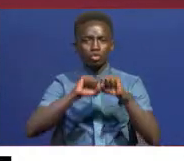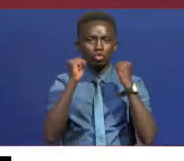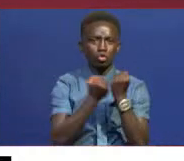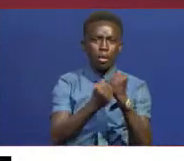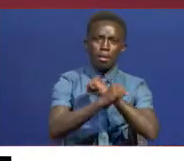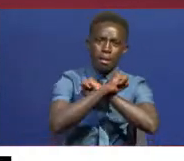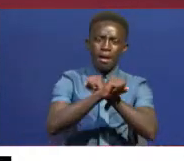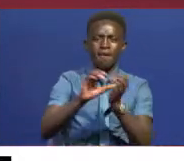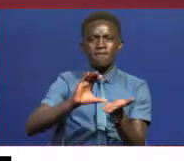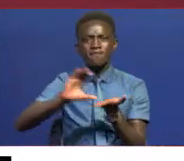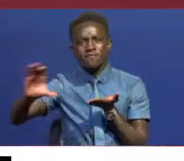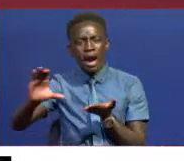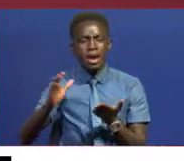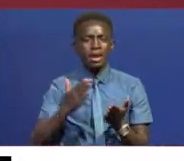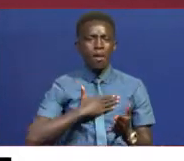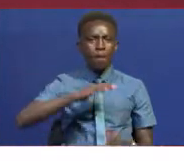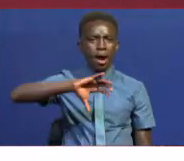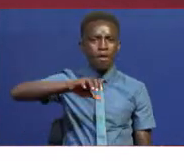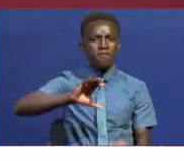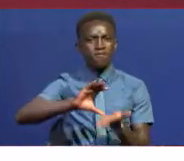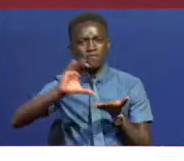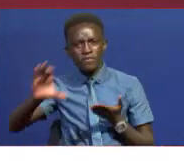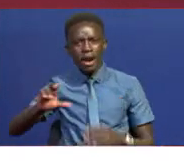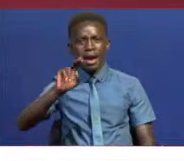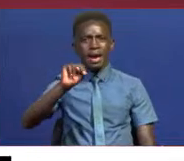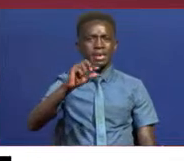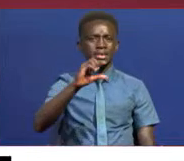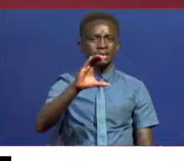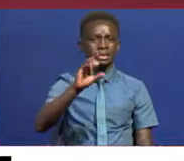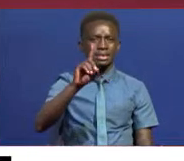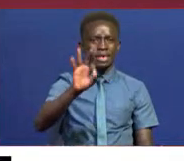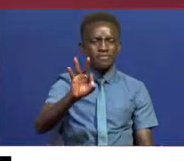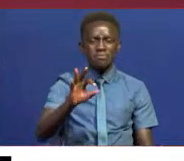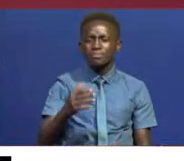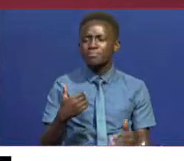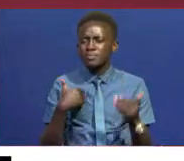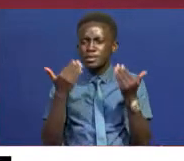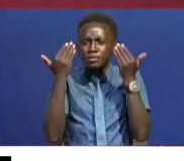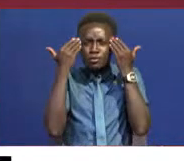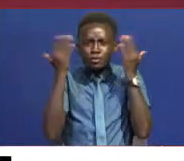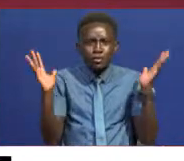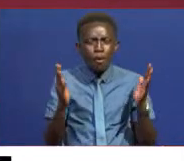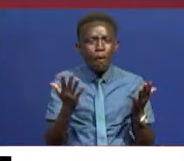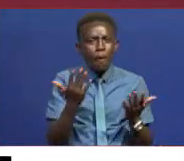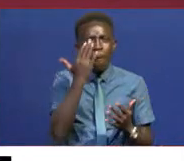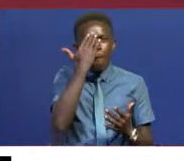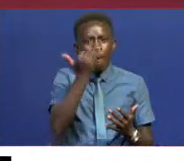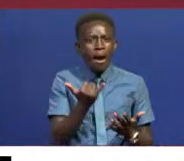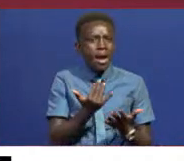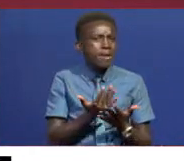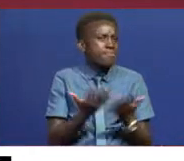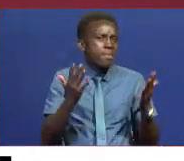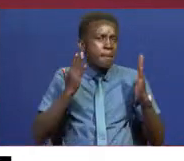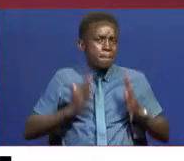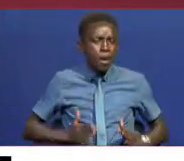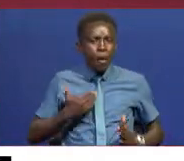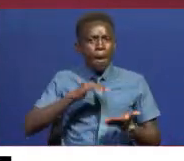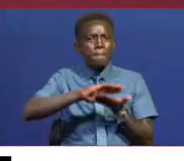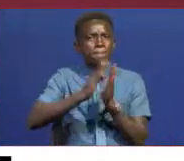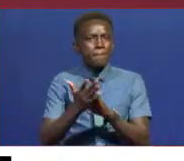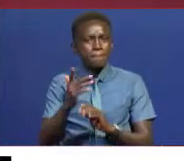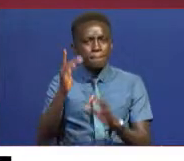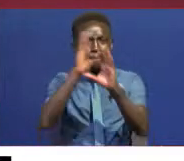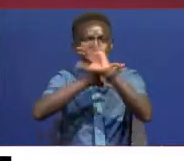our counties, to fund our NGCDF. I don't know why anybody would want to be the president of this country.